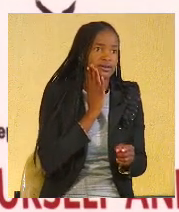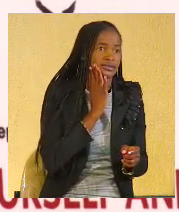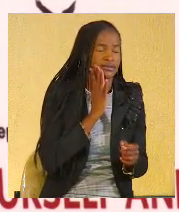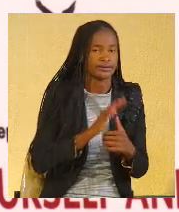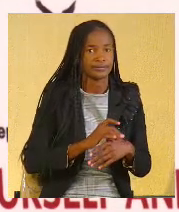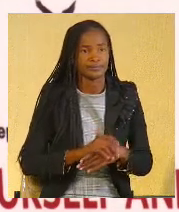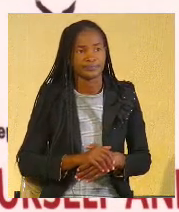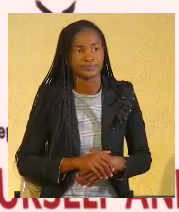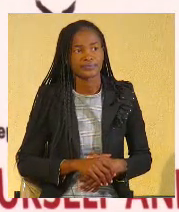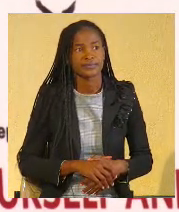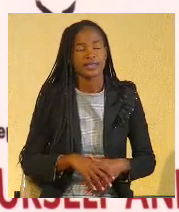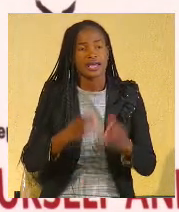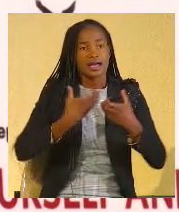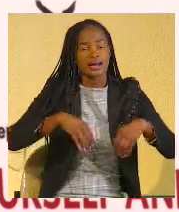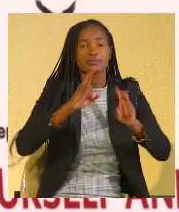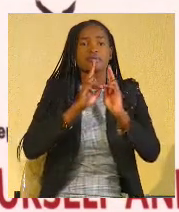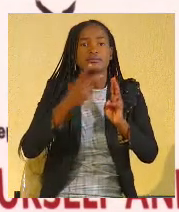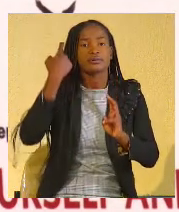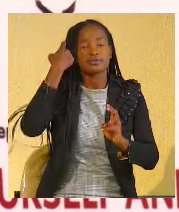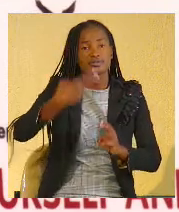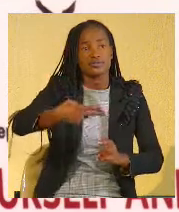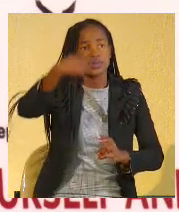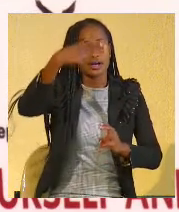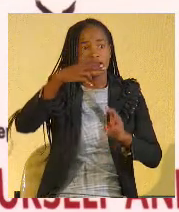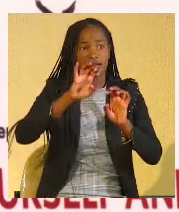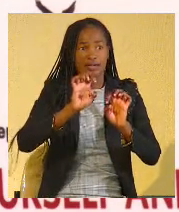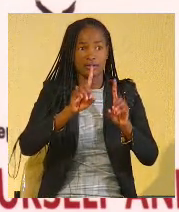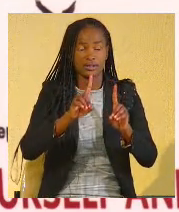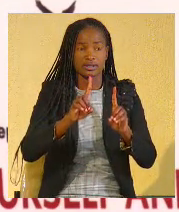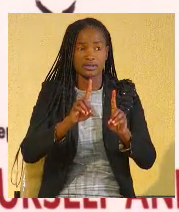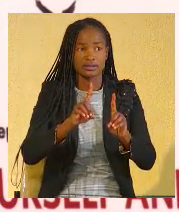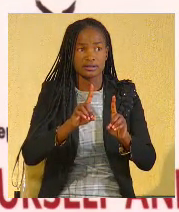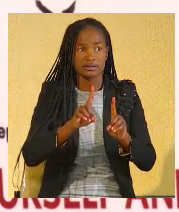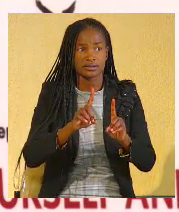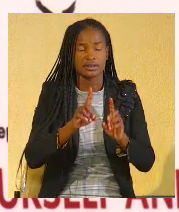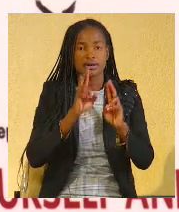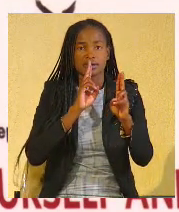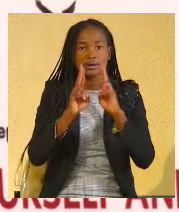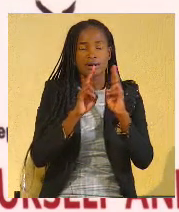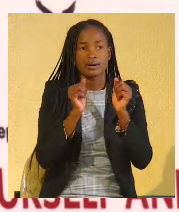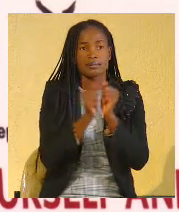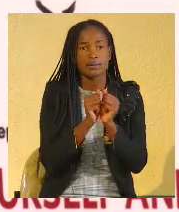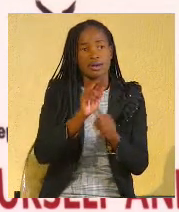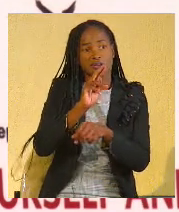Cabinet directed the Ministry of Higher Education, Training and Innovation to engage the National Planning Commission